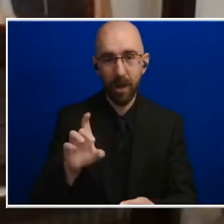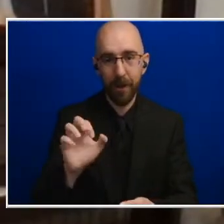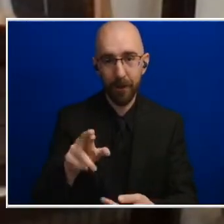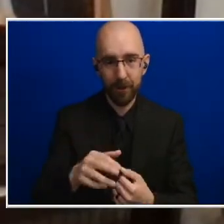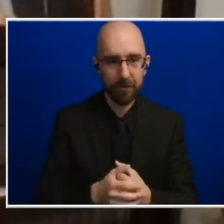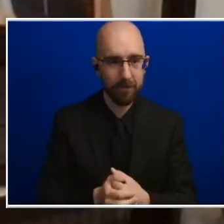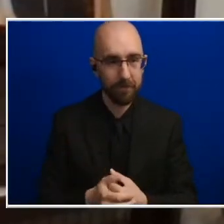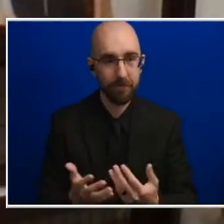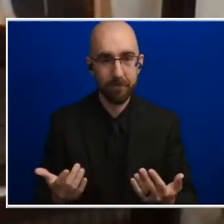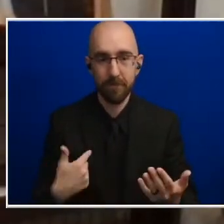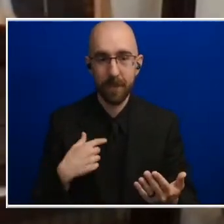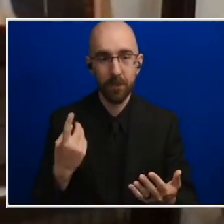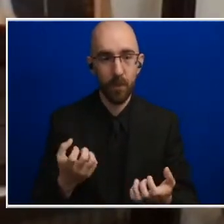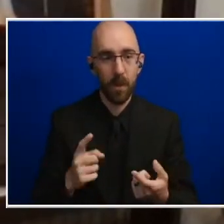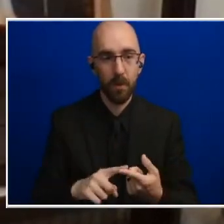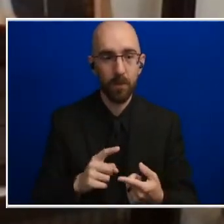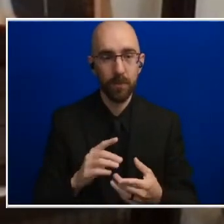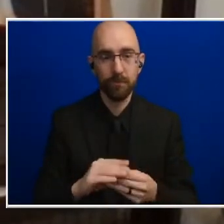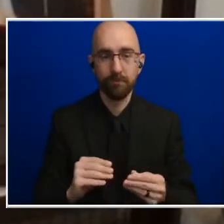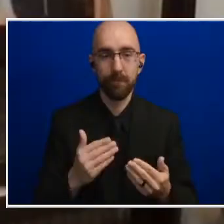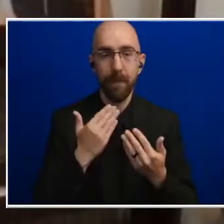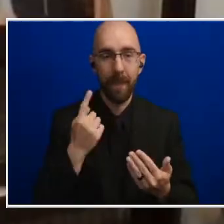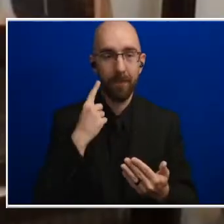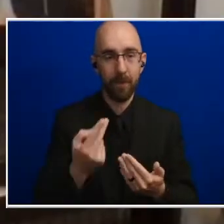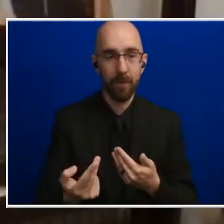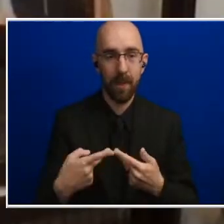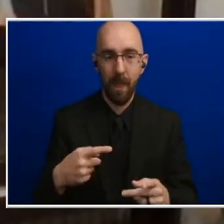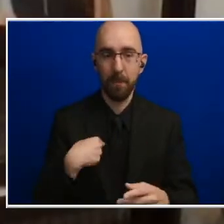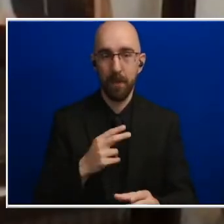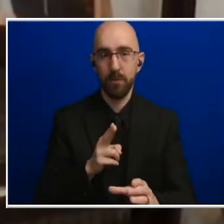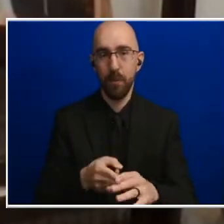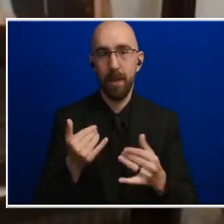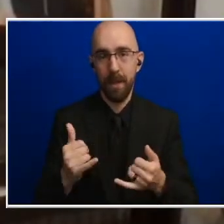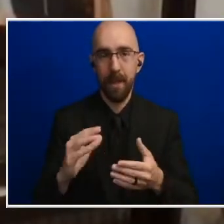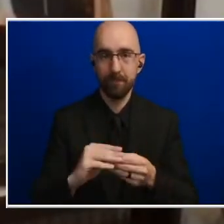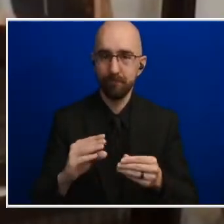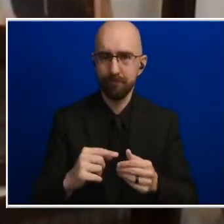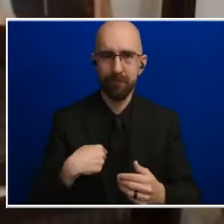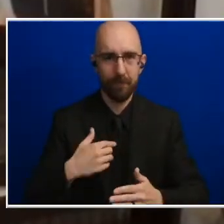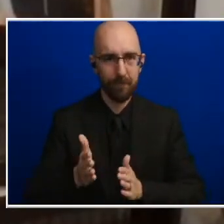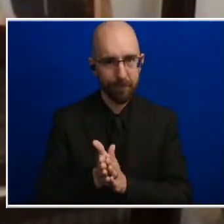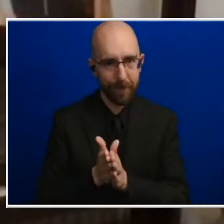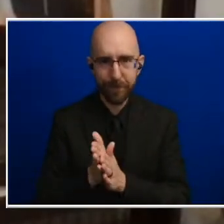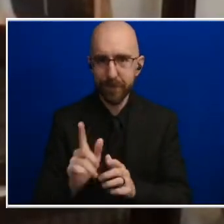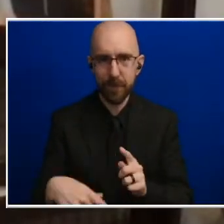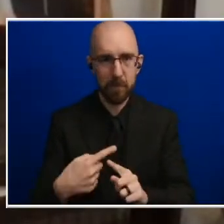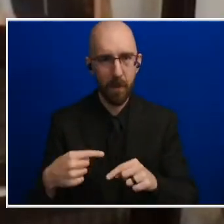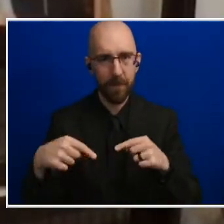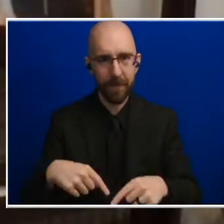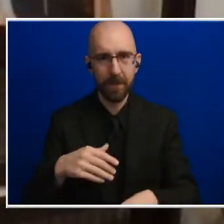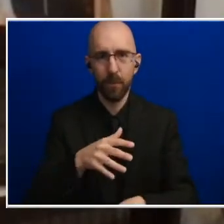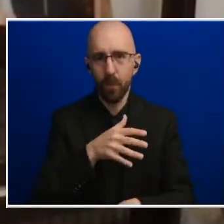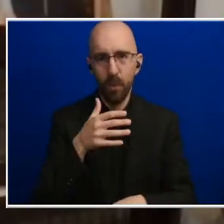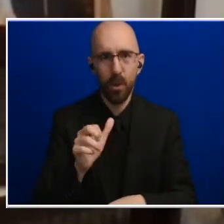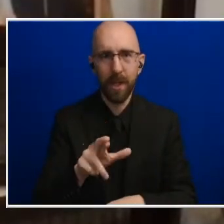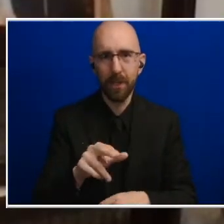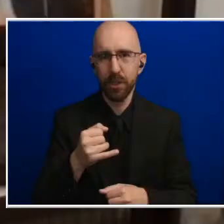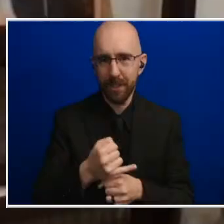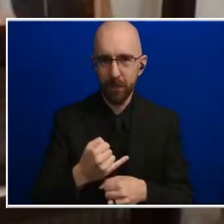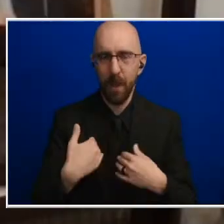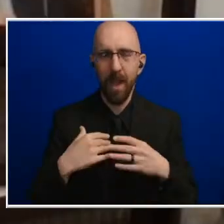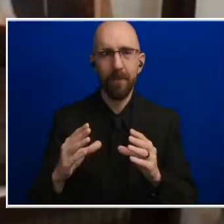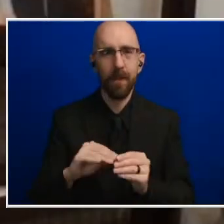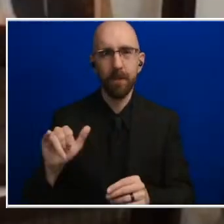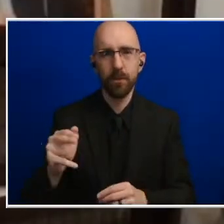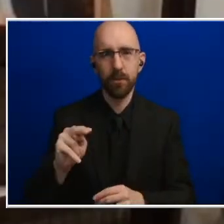I just want to say thank you for having me on today to talk about something I'm so passionate about. At the Rural Cancer Institute, we have our conference June 6th and 7th,